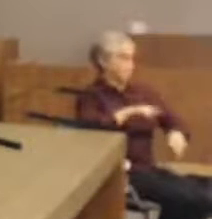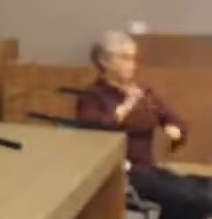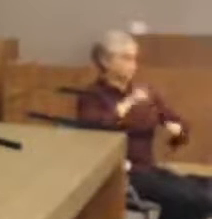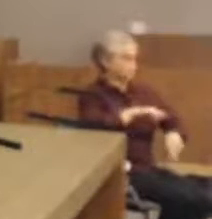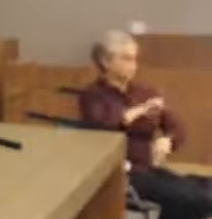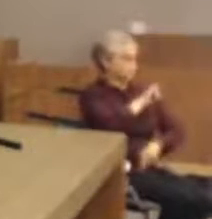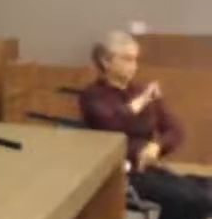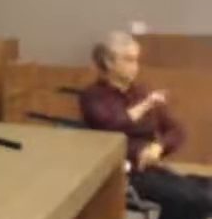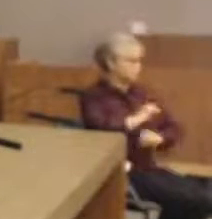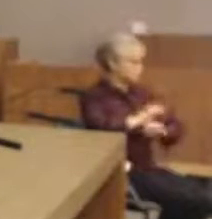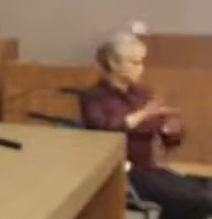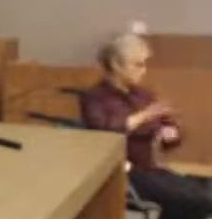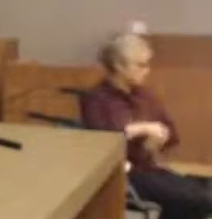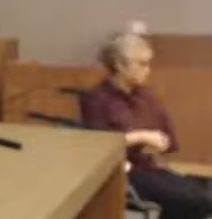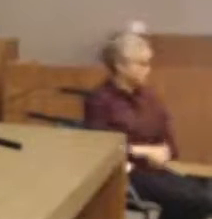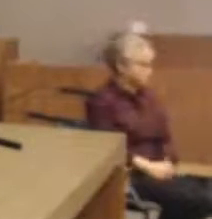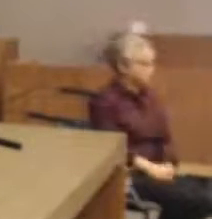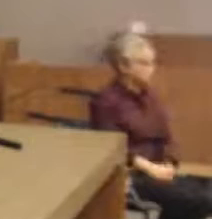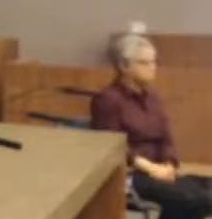Yes?